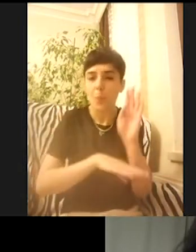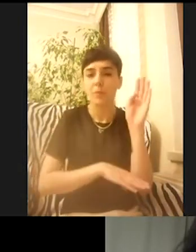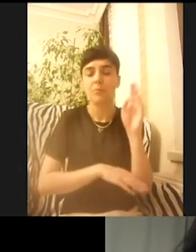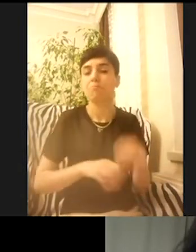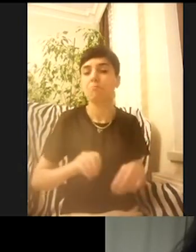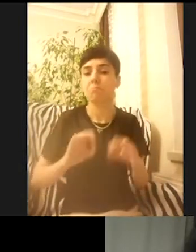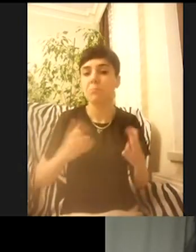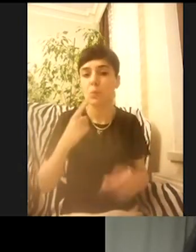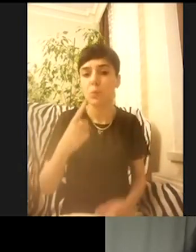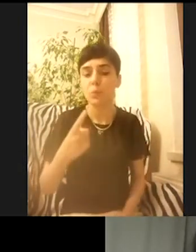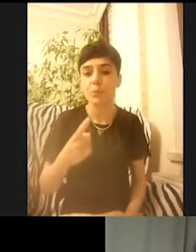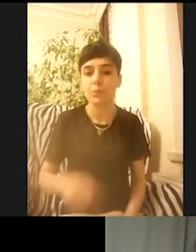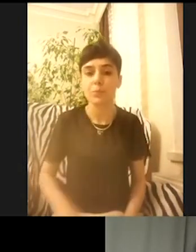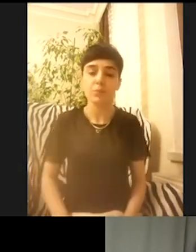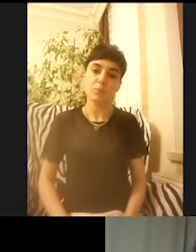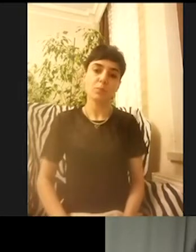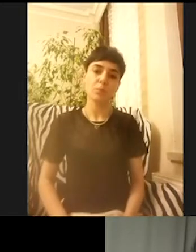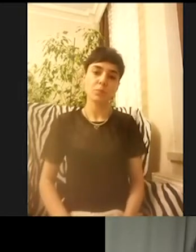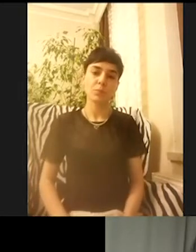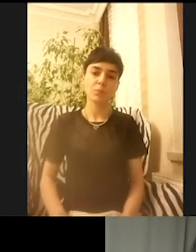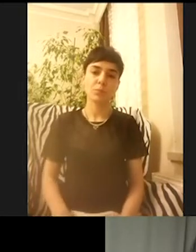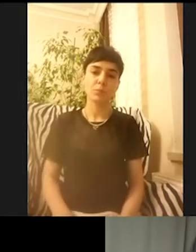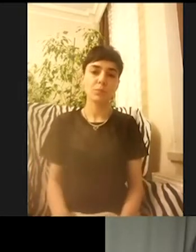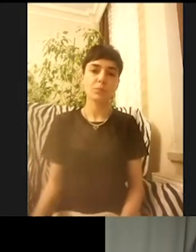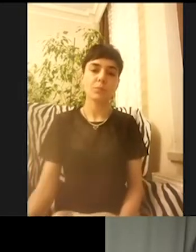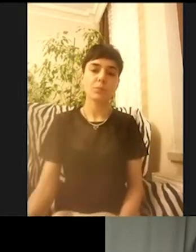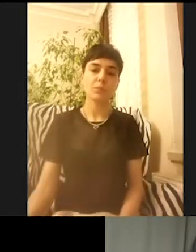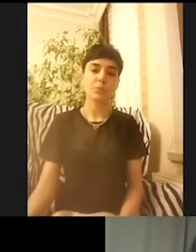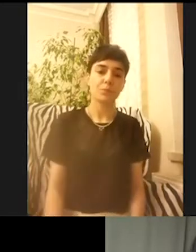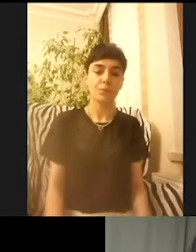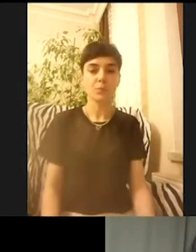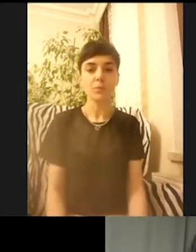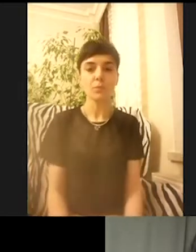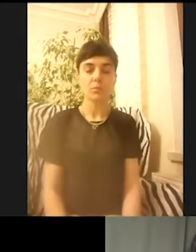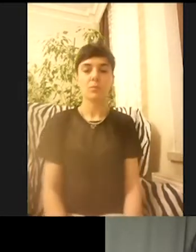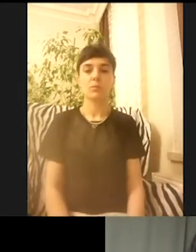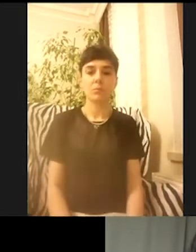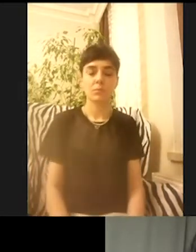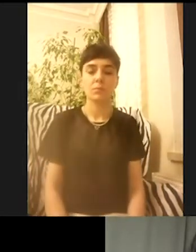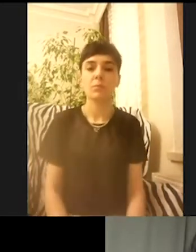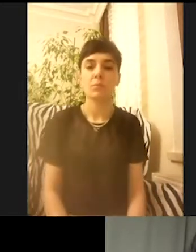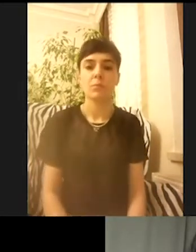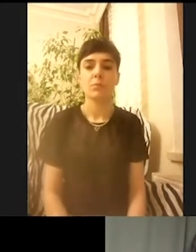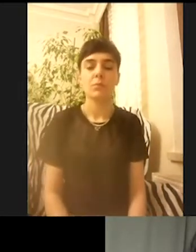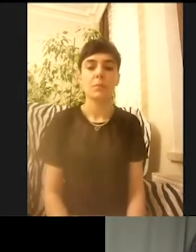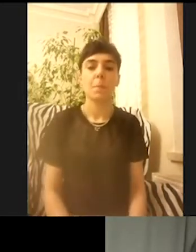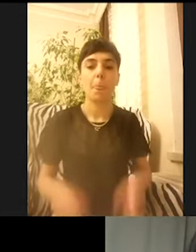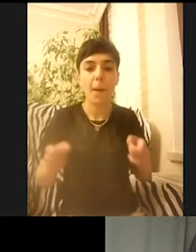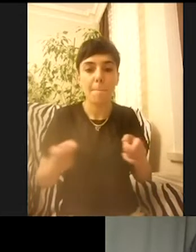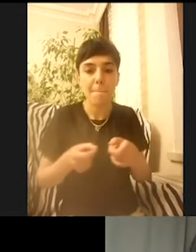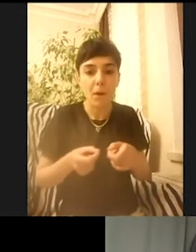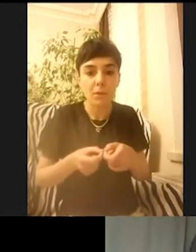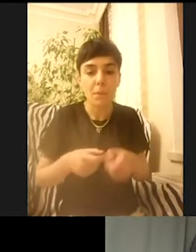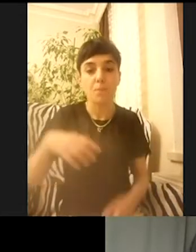do you experience this? When you speak of activists in the Balkan region, for example, is it that you're continuously in touch, or are there certain